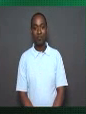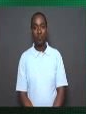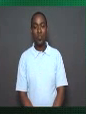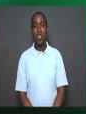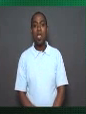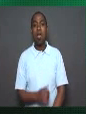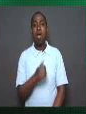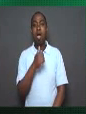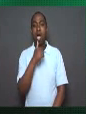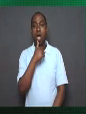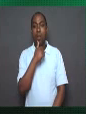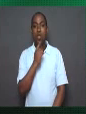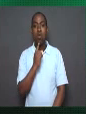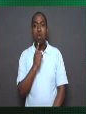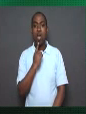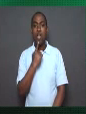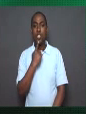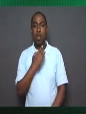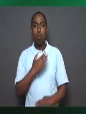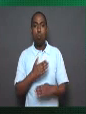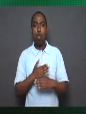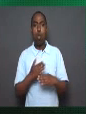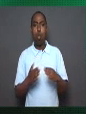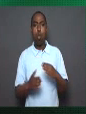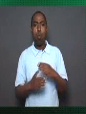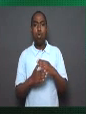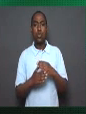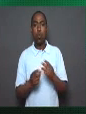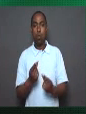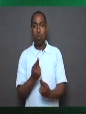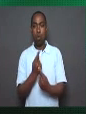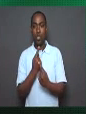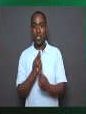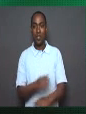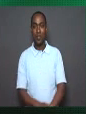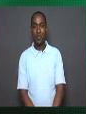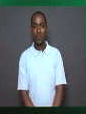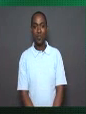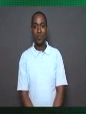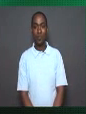Amino acids are the building blocks of proteins.